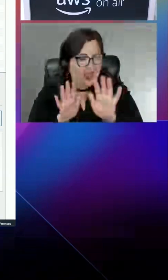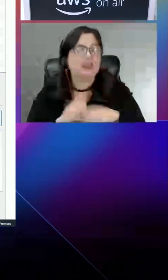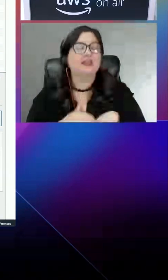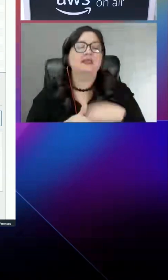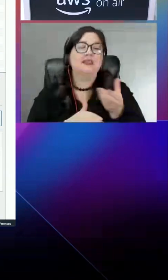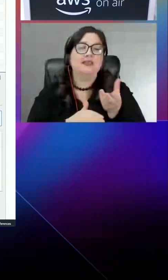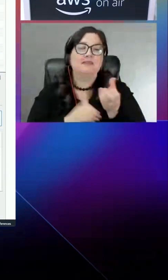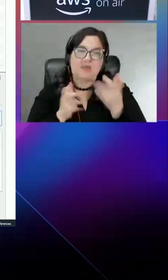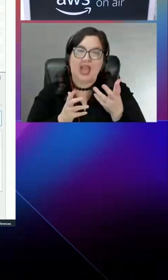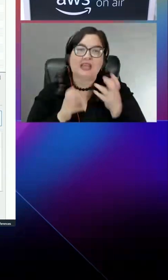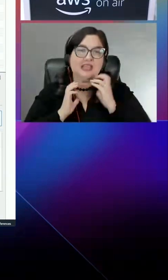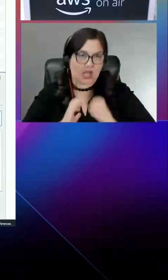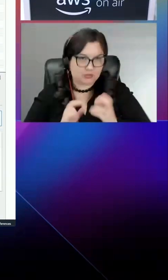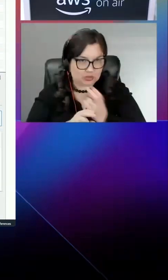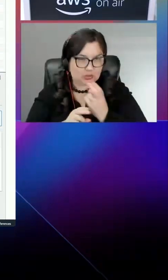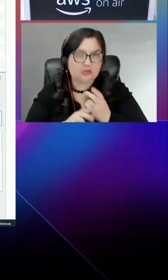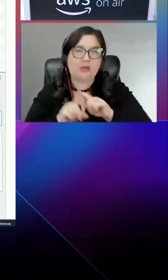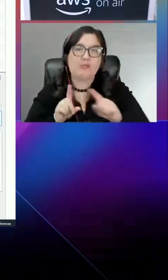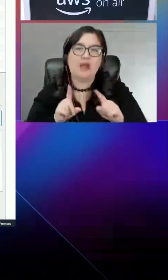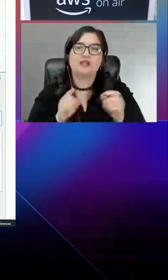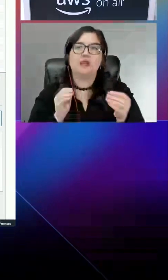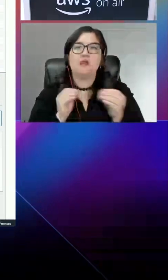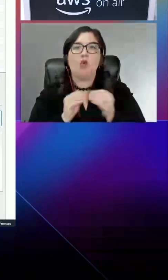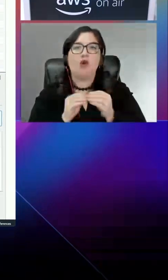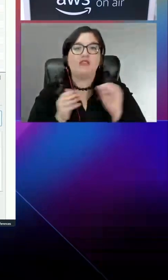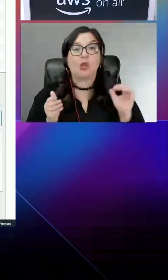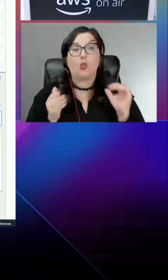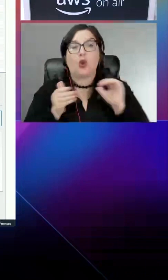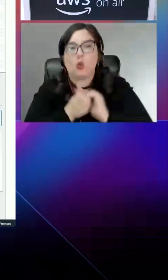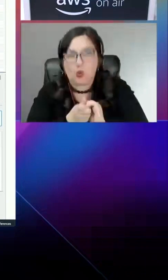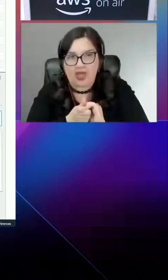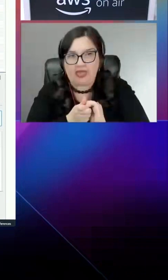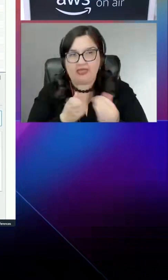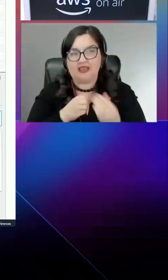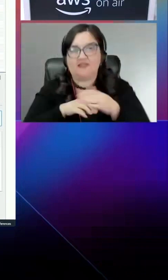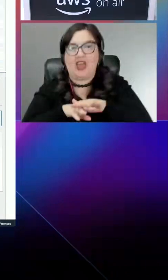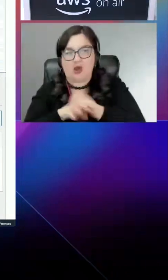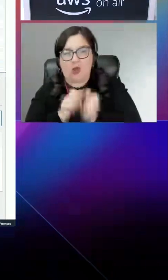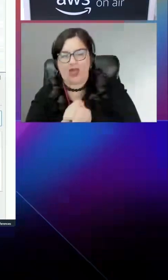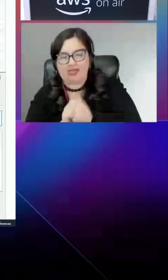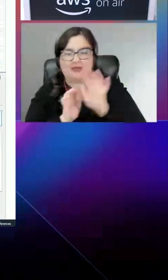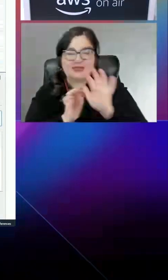of federate with as opposed to sort of, you know. So I think